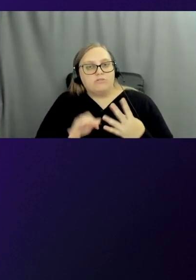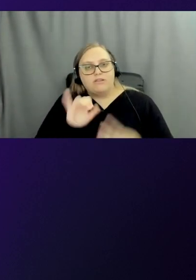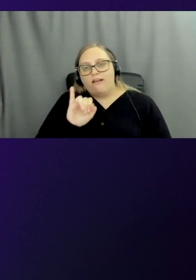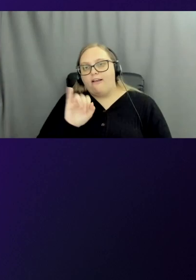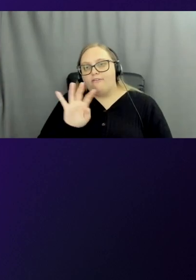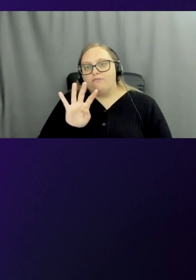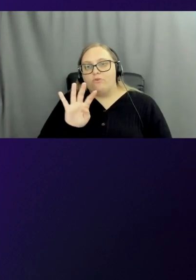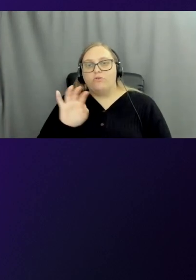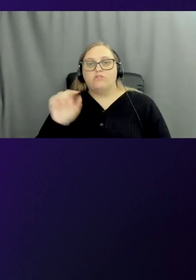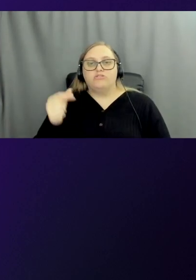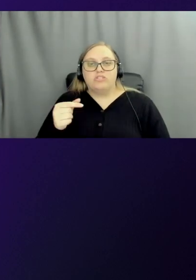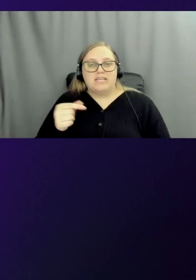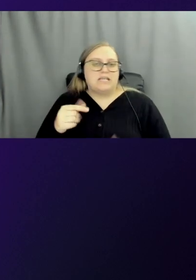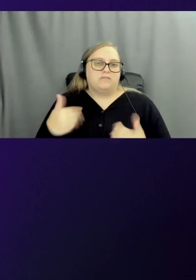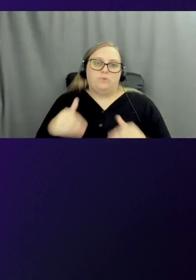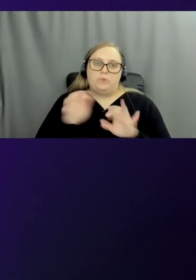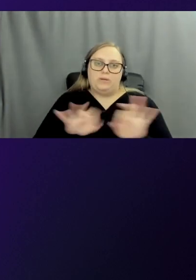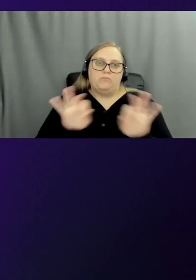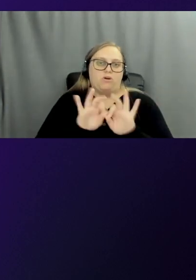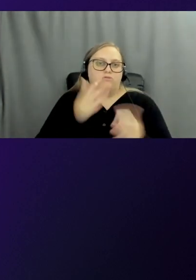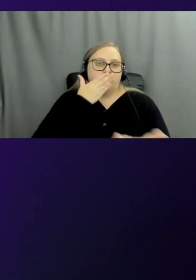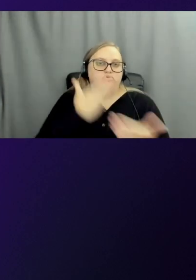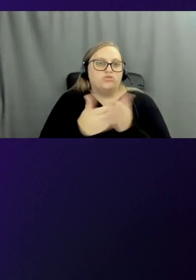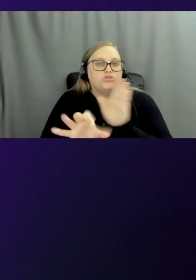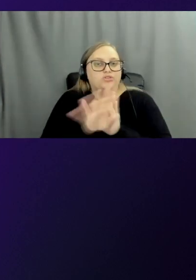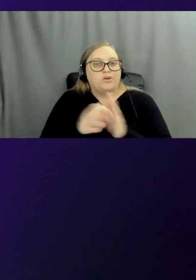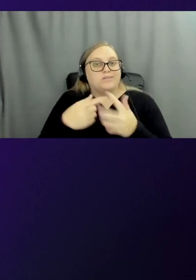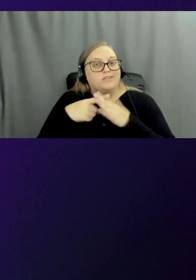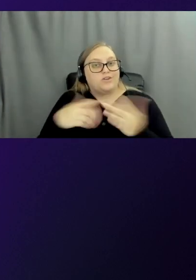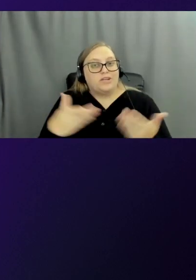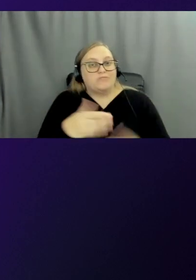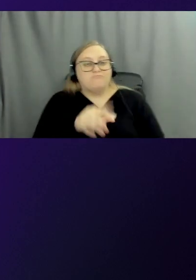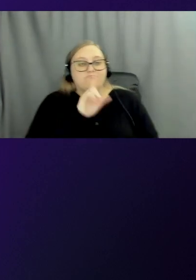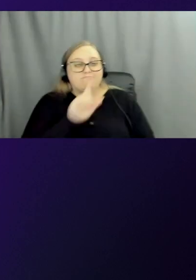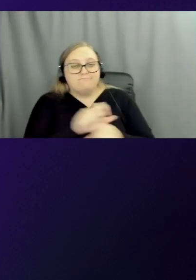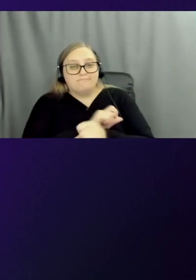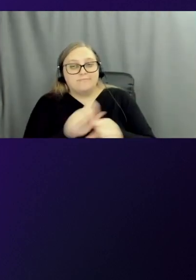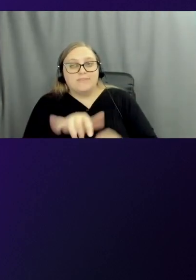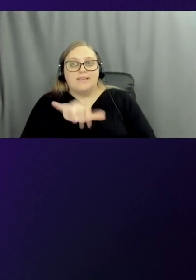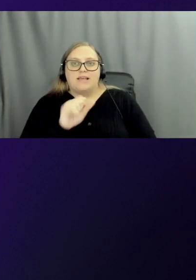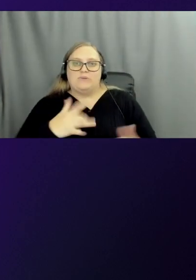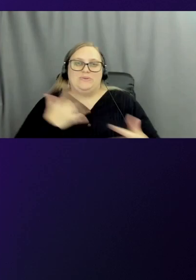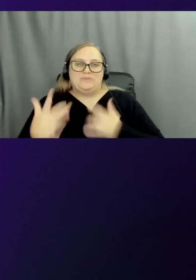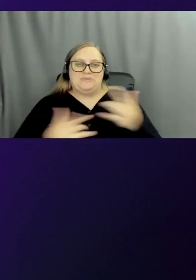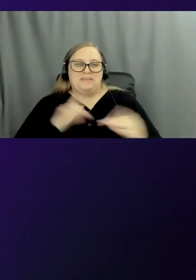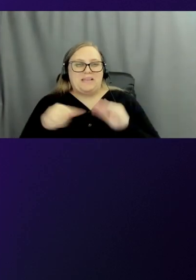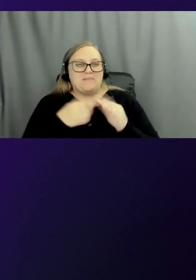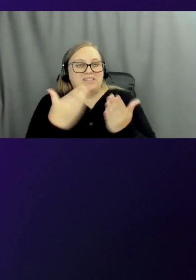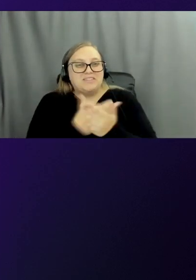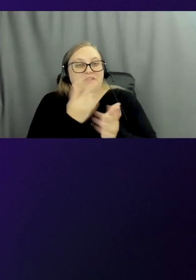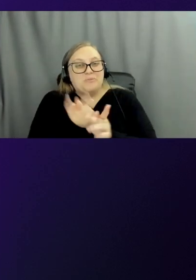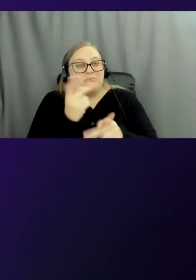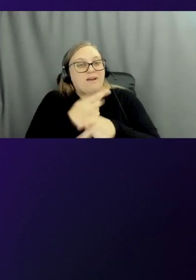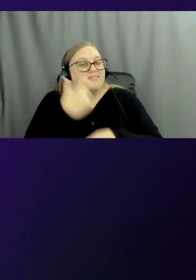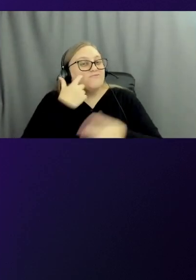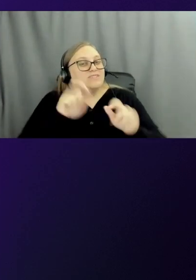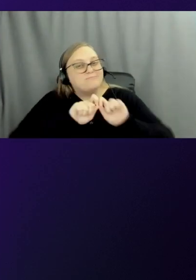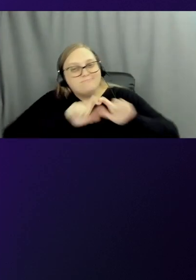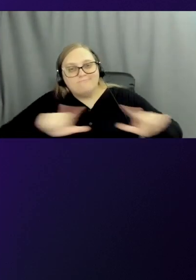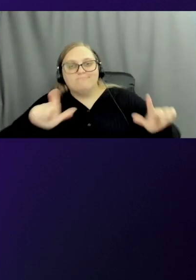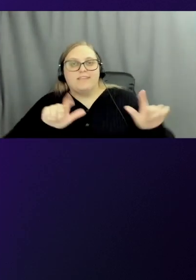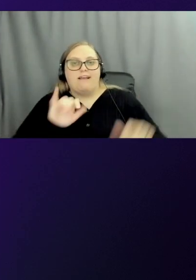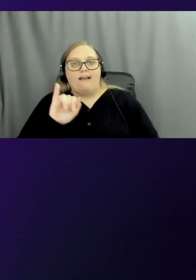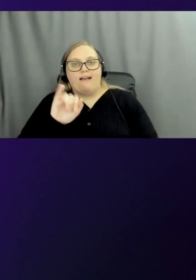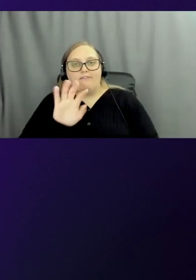really good choice as well to get started here. Absolutely, and we are very excited about this new product that has recently come out. And i4G is